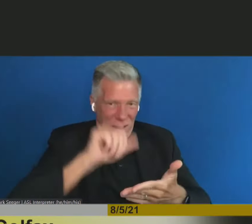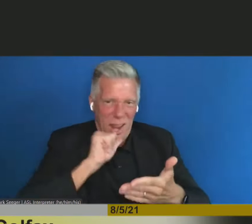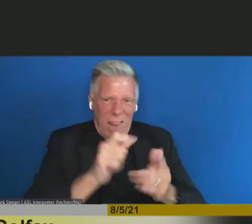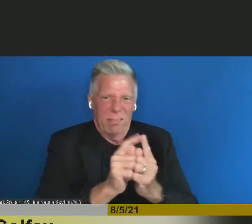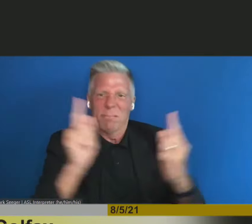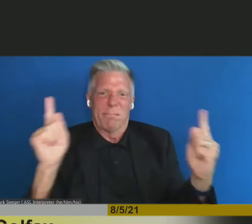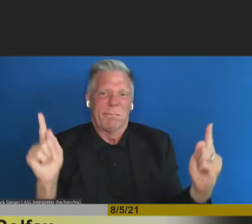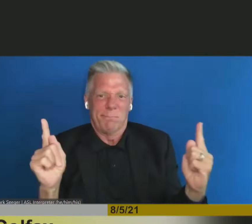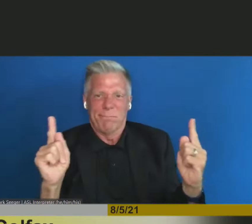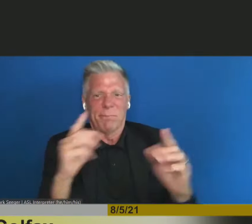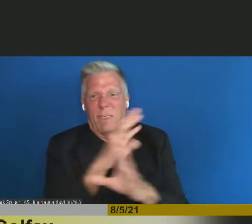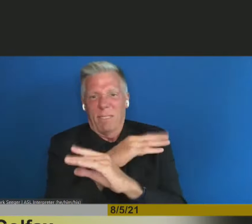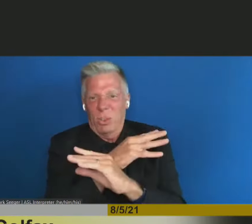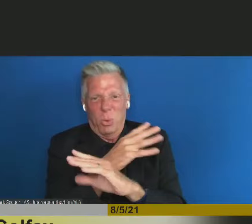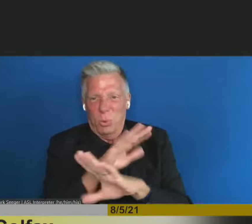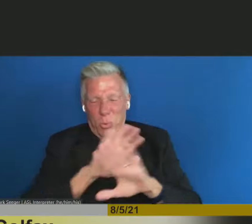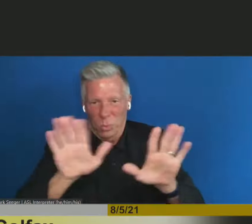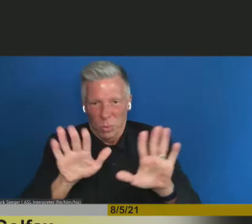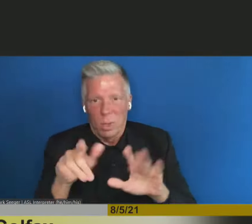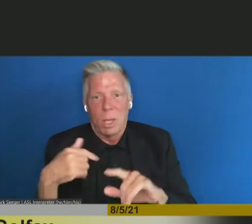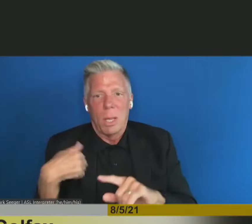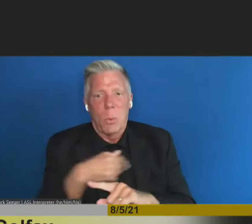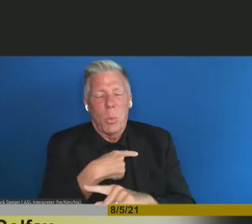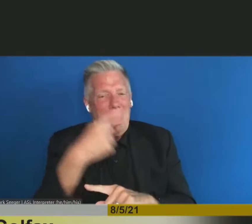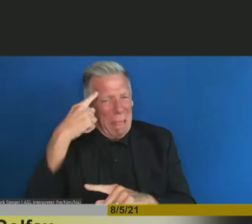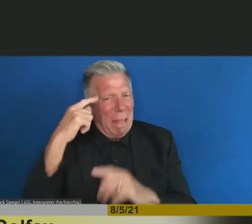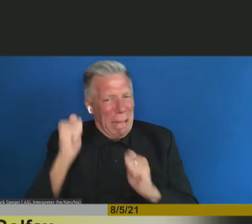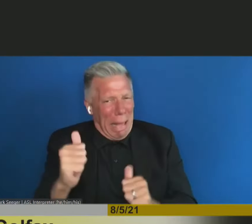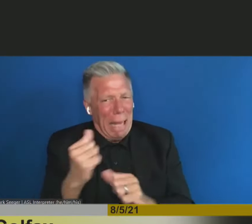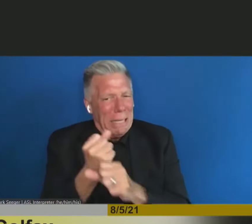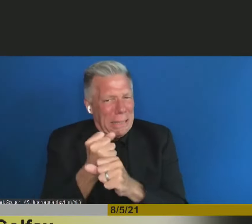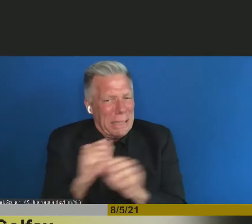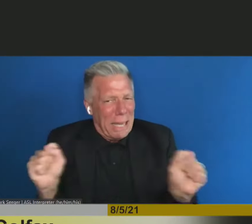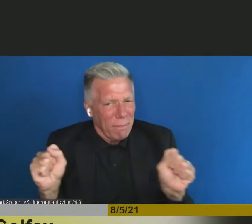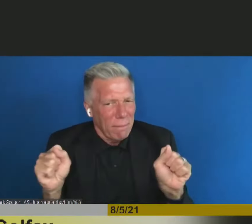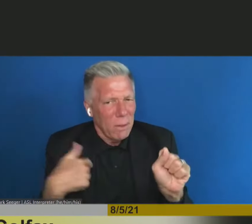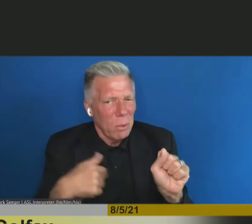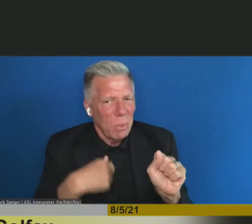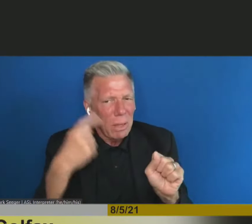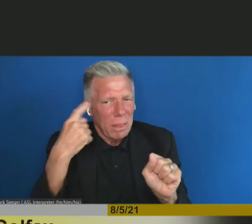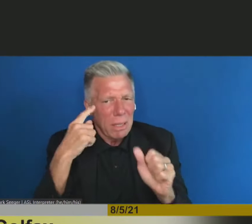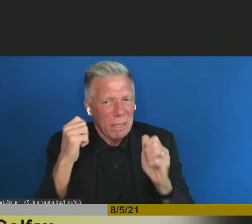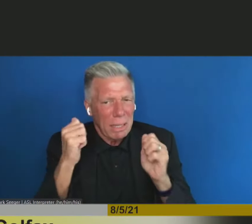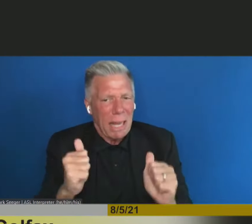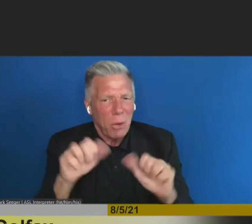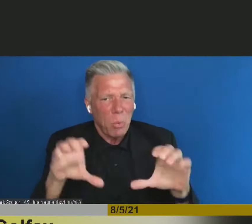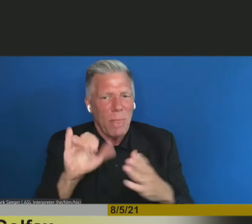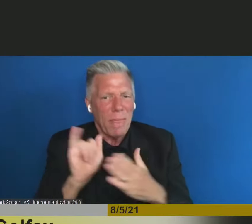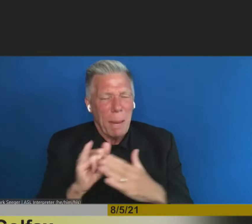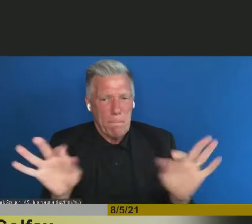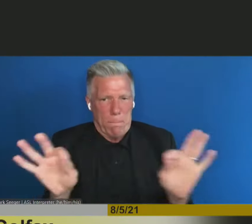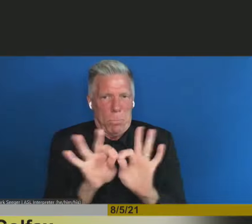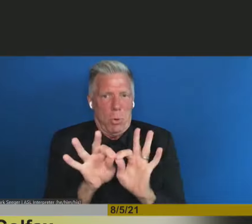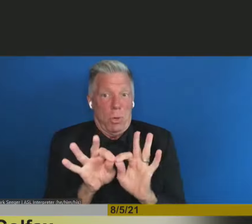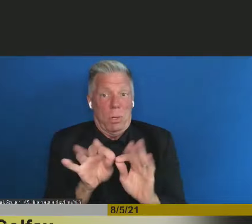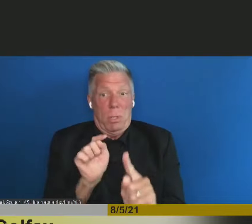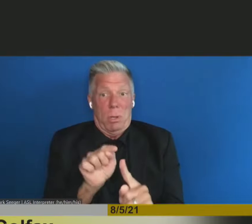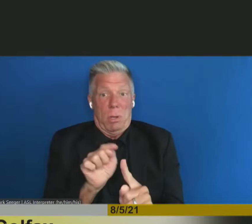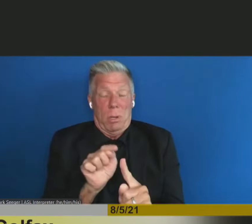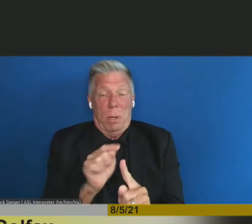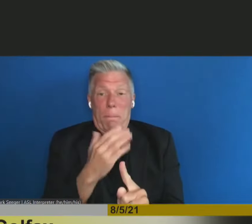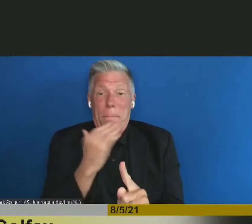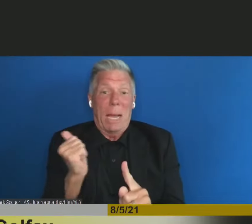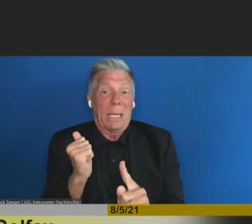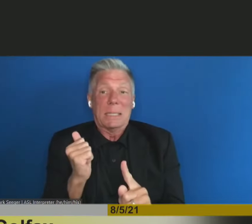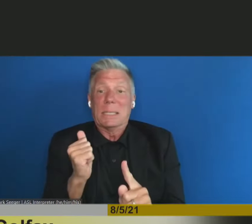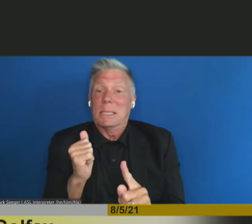And it's so important for the health and wellness of our kids, of our families, and our community. The best way that we can ensure that